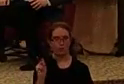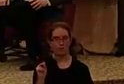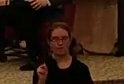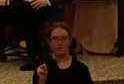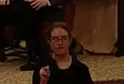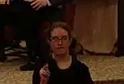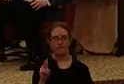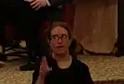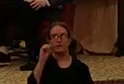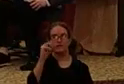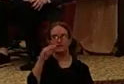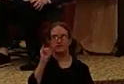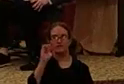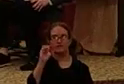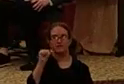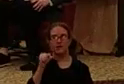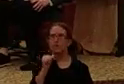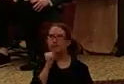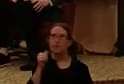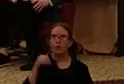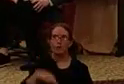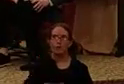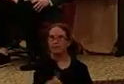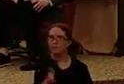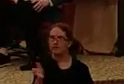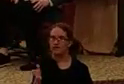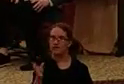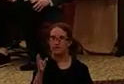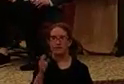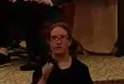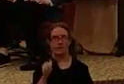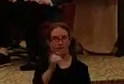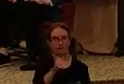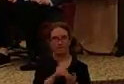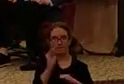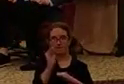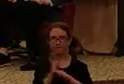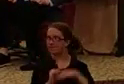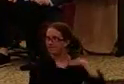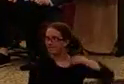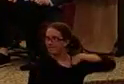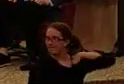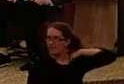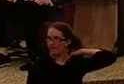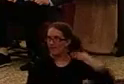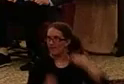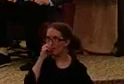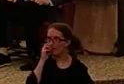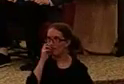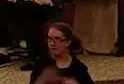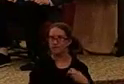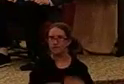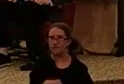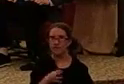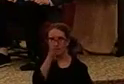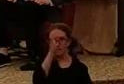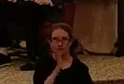God, this is Chicago. You don't turn down dark alleys in the middle of the night. You ever argue with God?